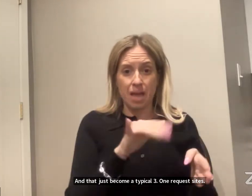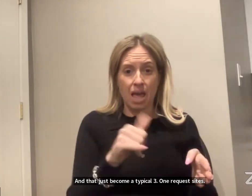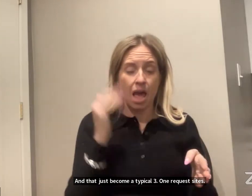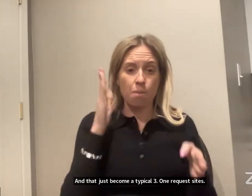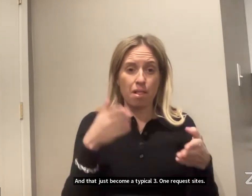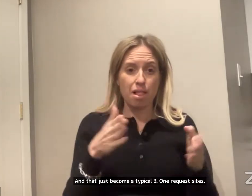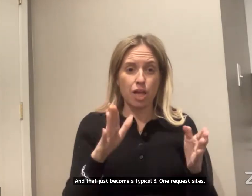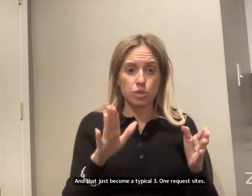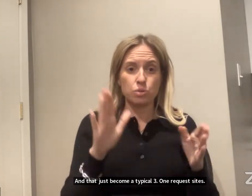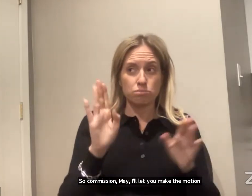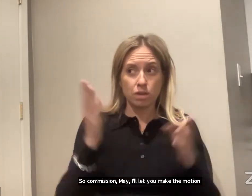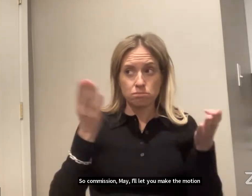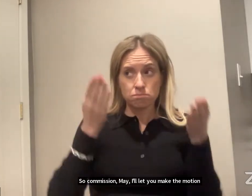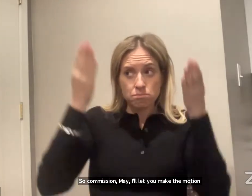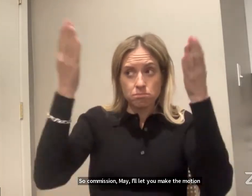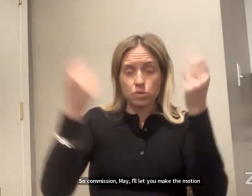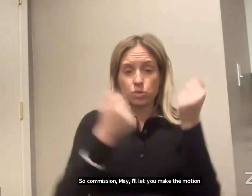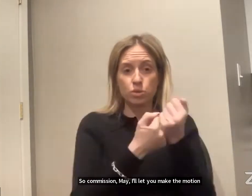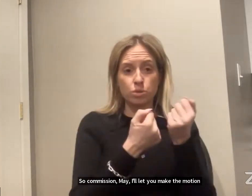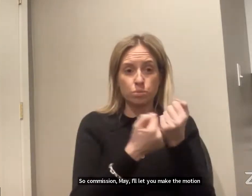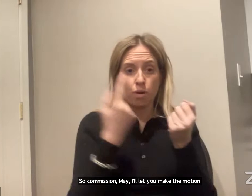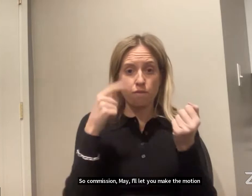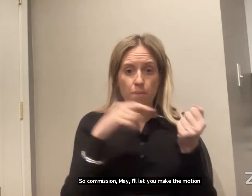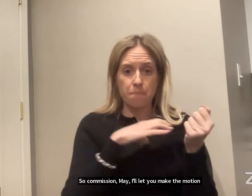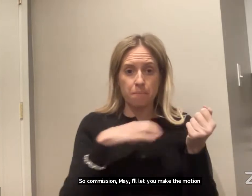motion to get the support from the commission in this letter.